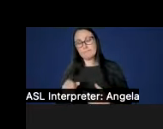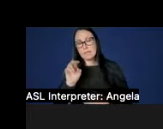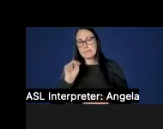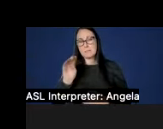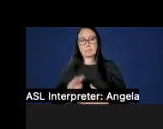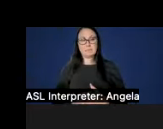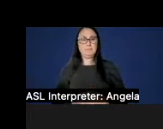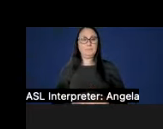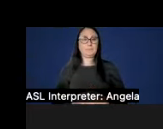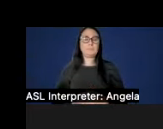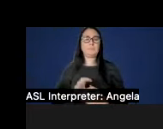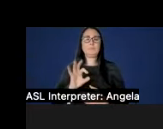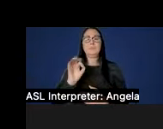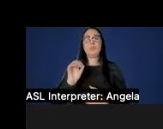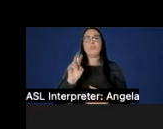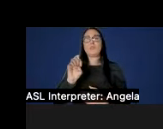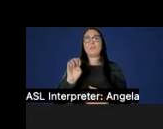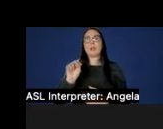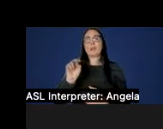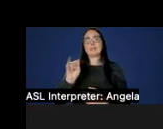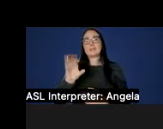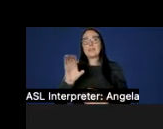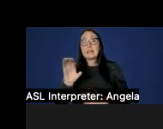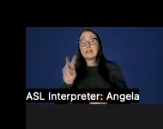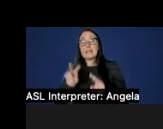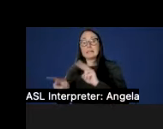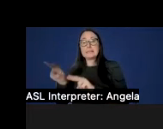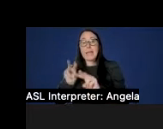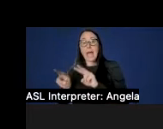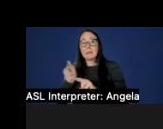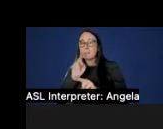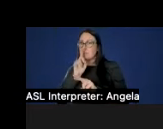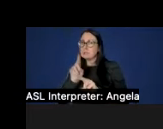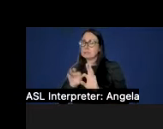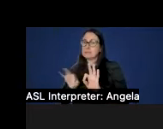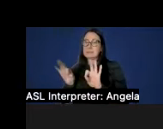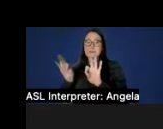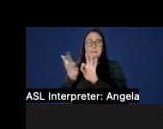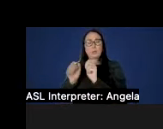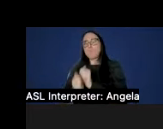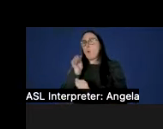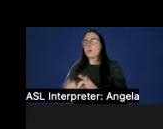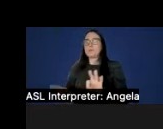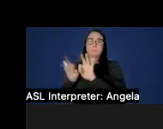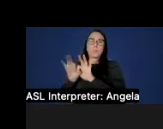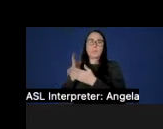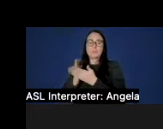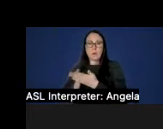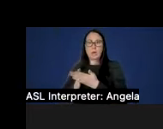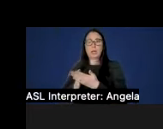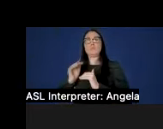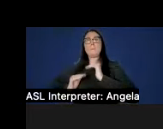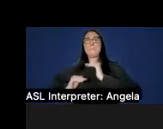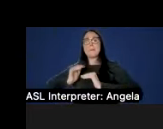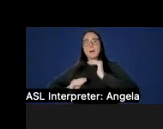So the forensic exam is the most critical component after a sexual assault to build a case for prosecution.